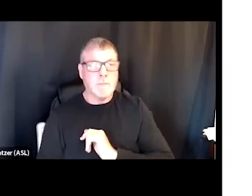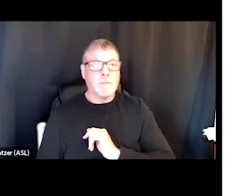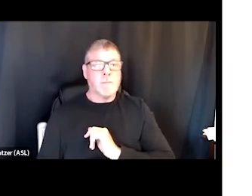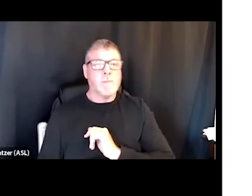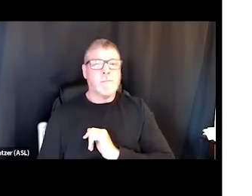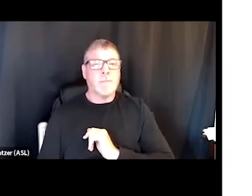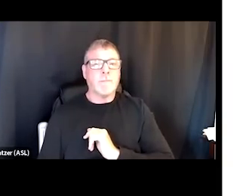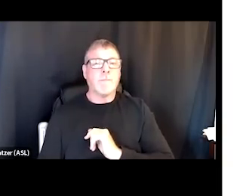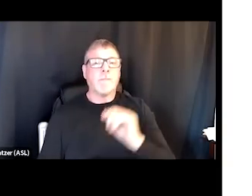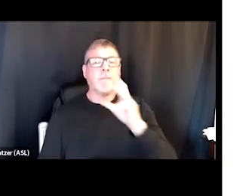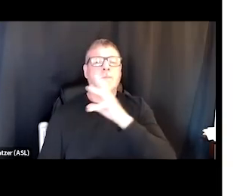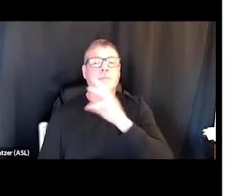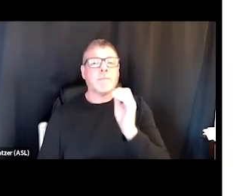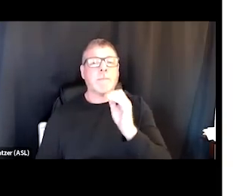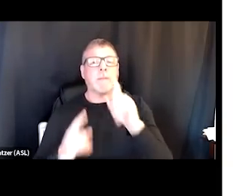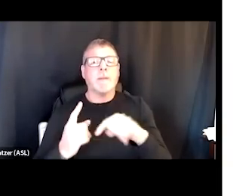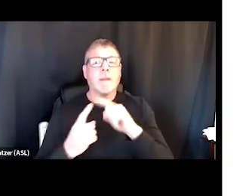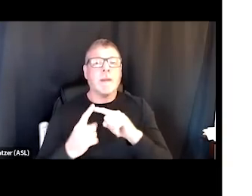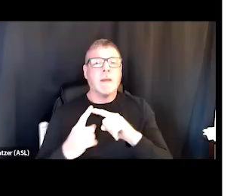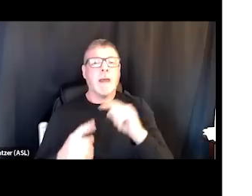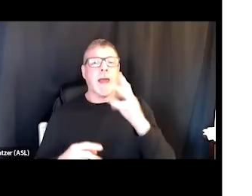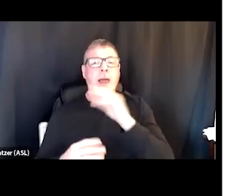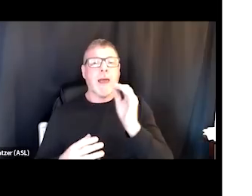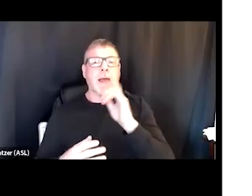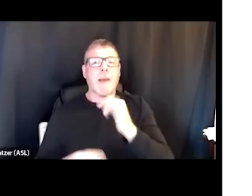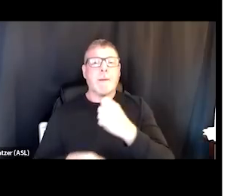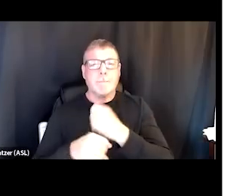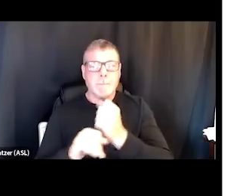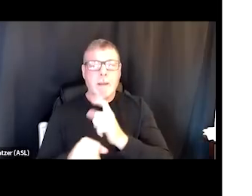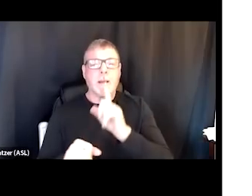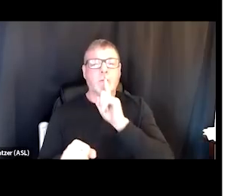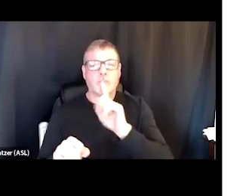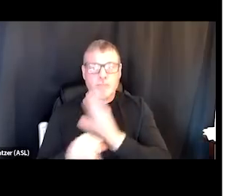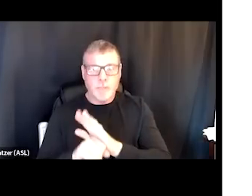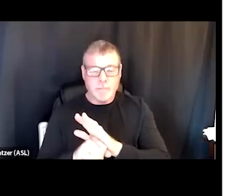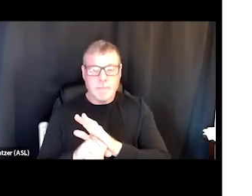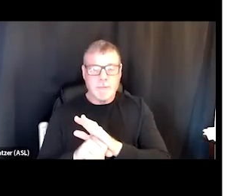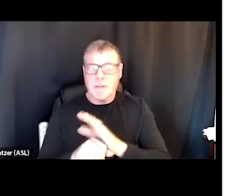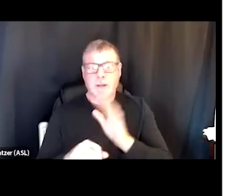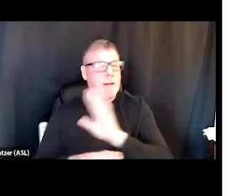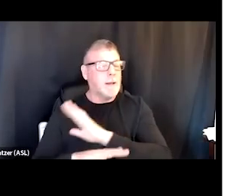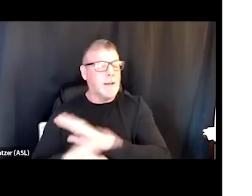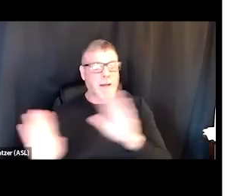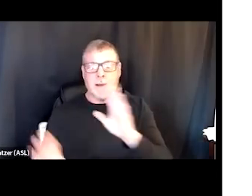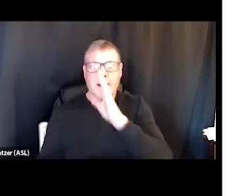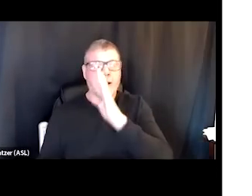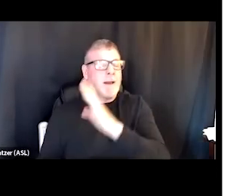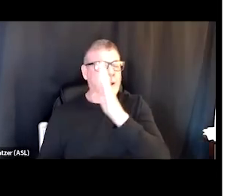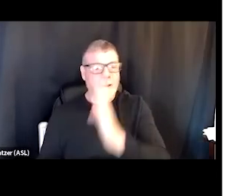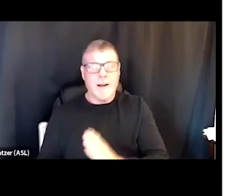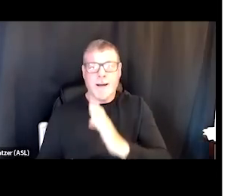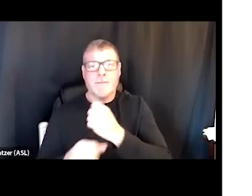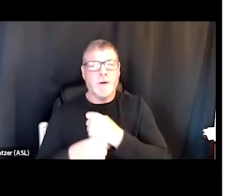They will always remember when you make a promise and you break it, right? So that's one thing that we do, is always say, never make a